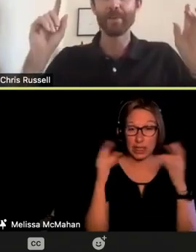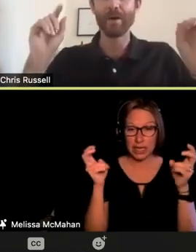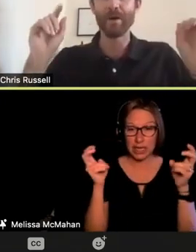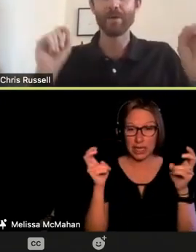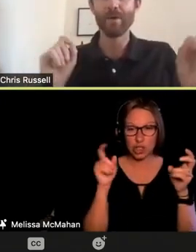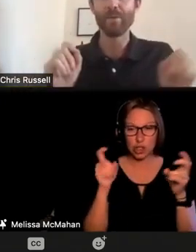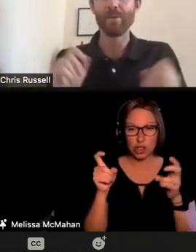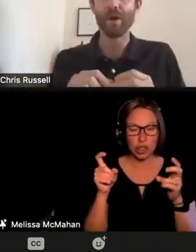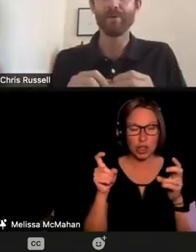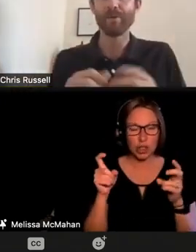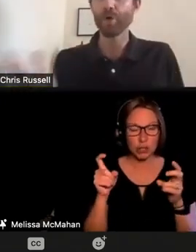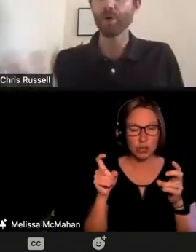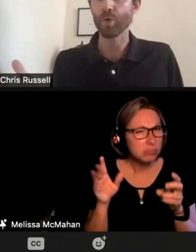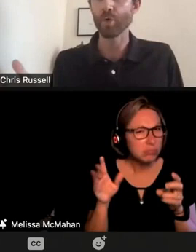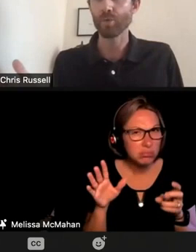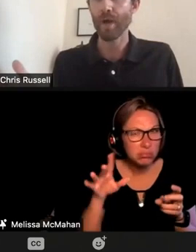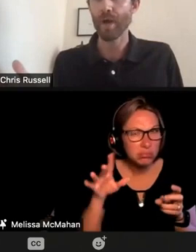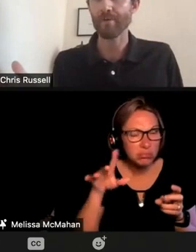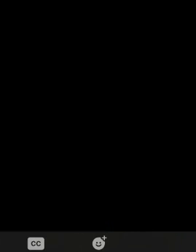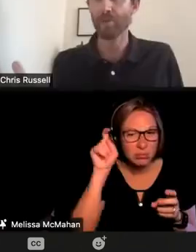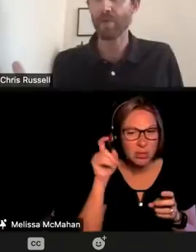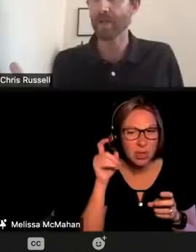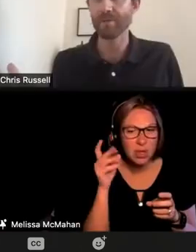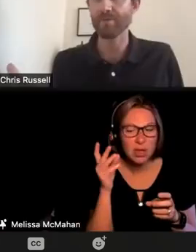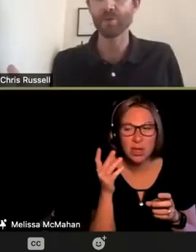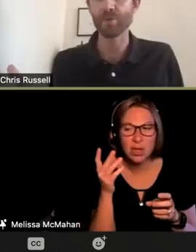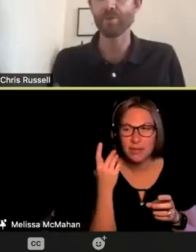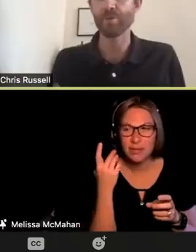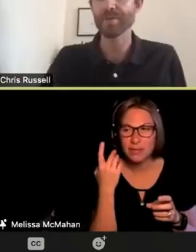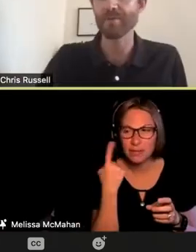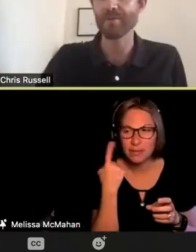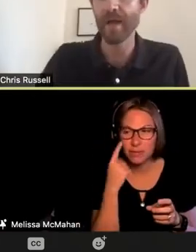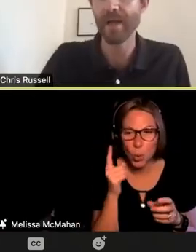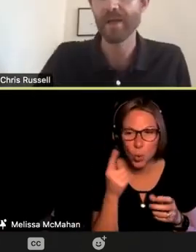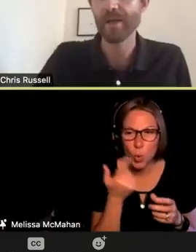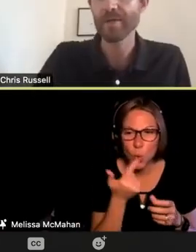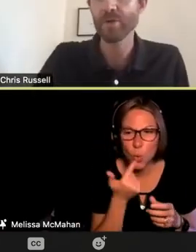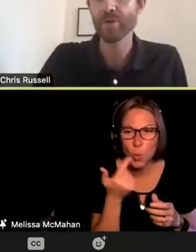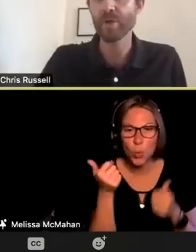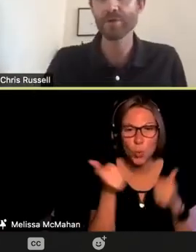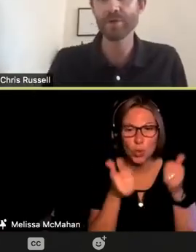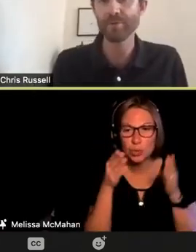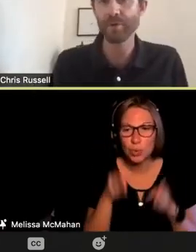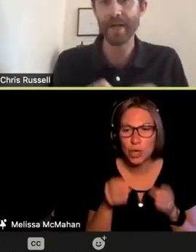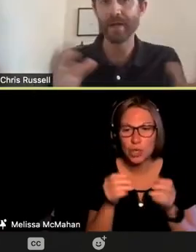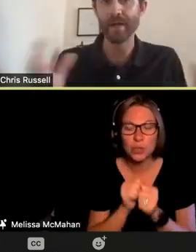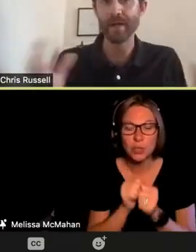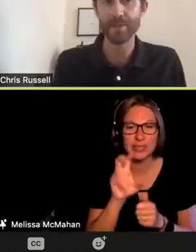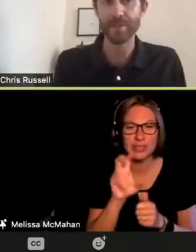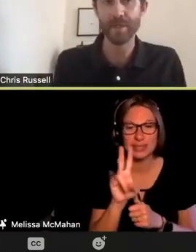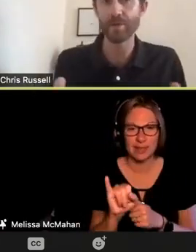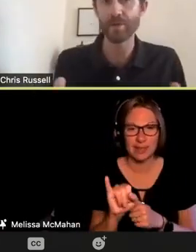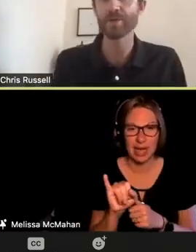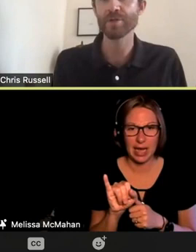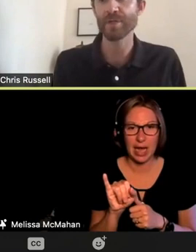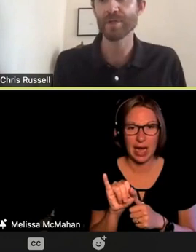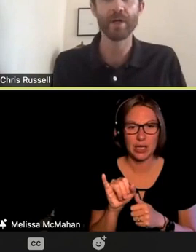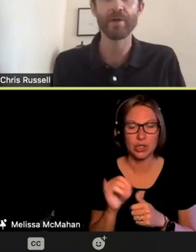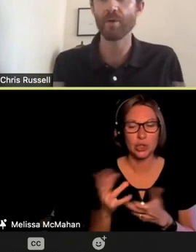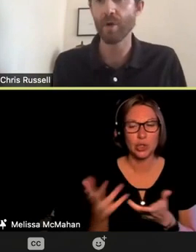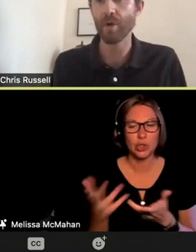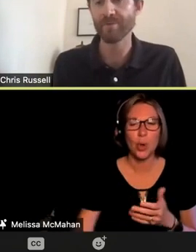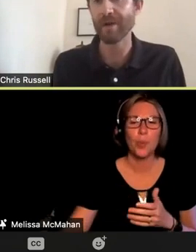flag up about, well, for who, right? For what individual with CVI? So the notion of creating a